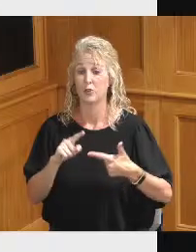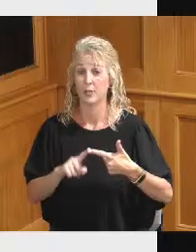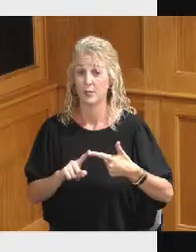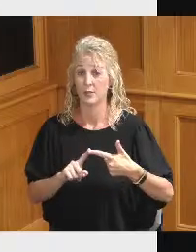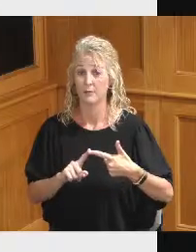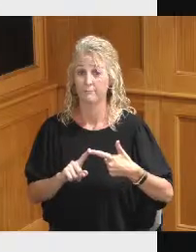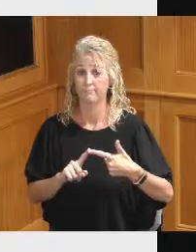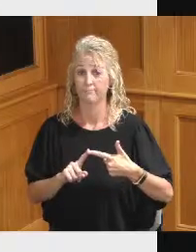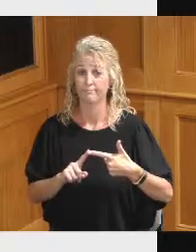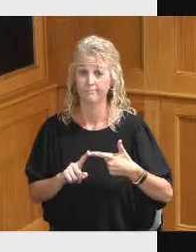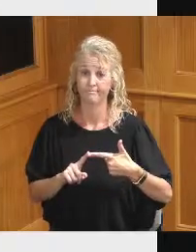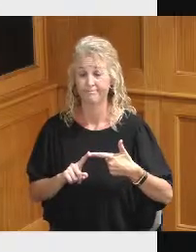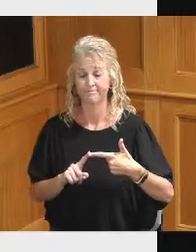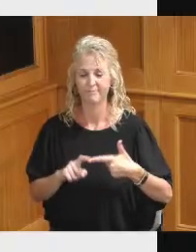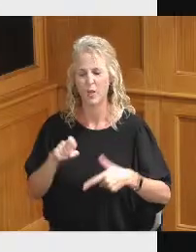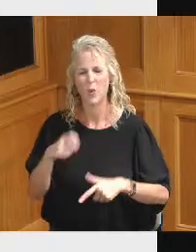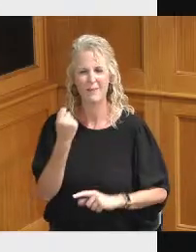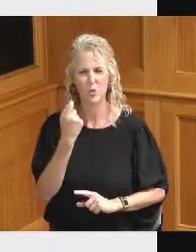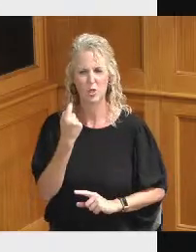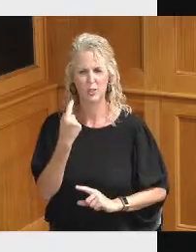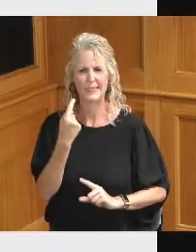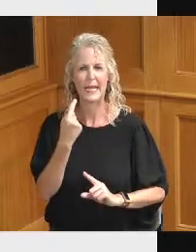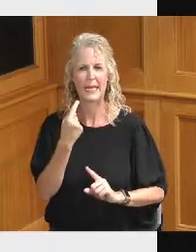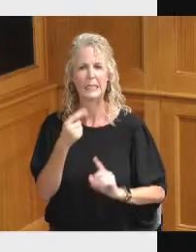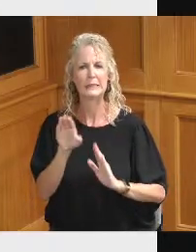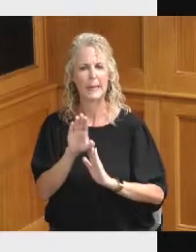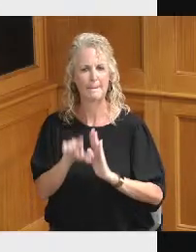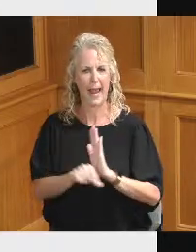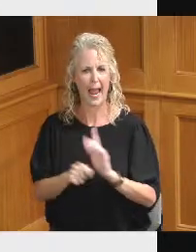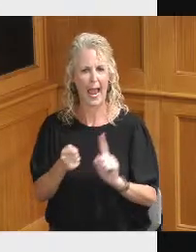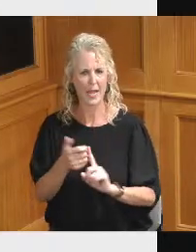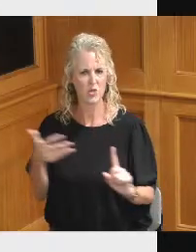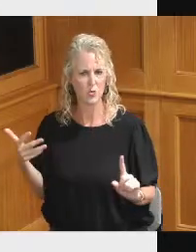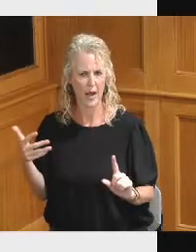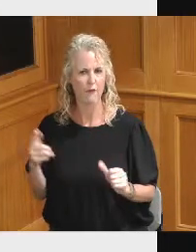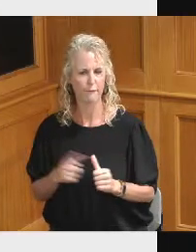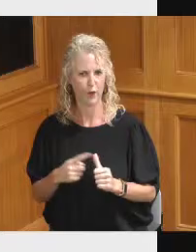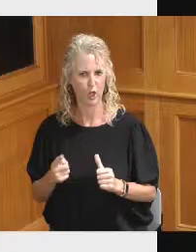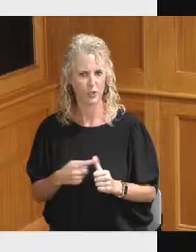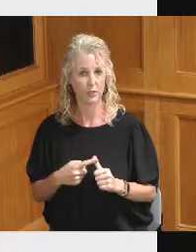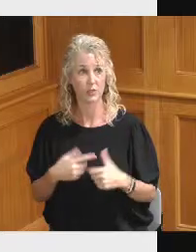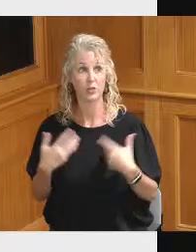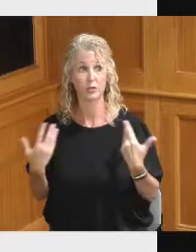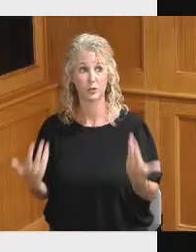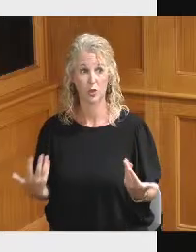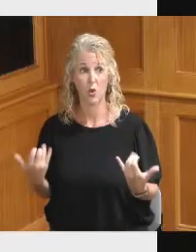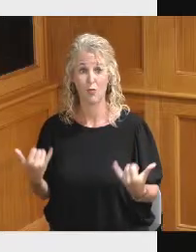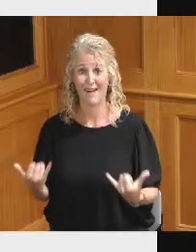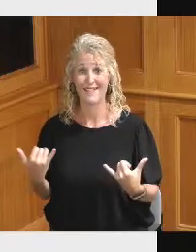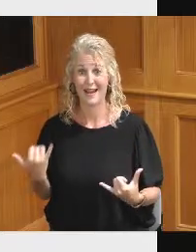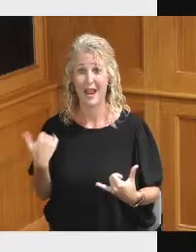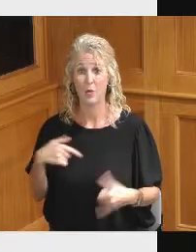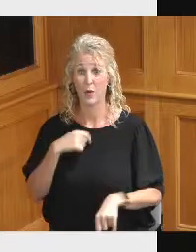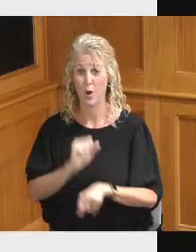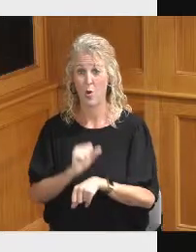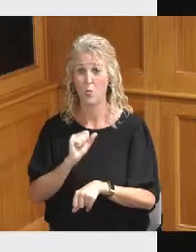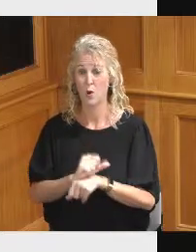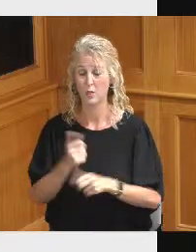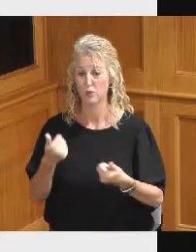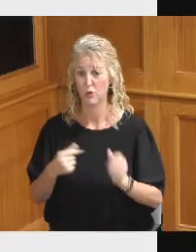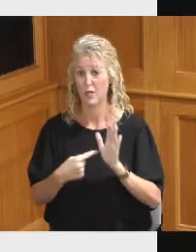more to understand here before we recommend this. And so we are doing some work now, and that is